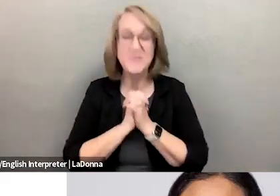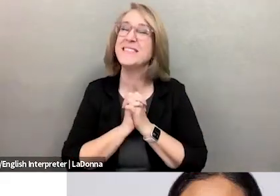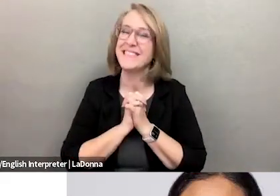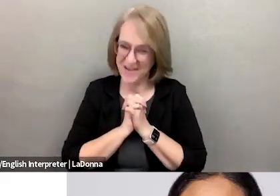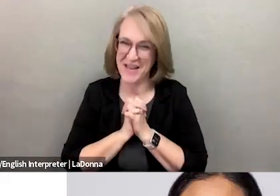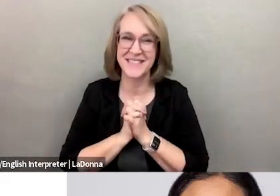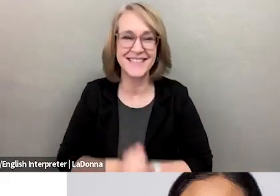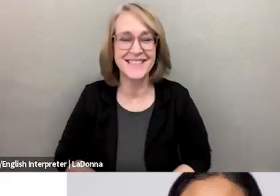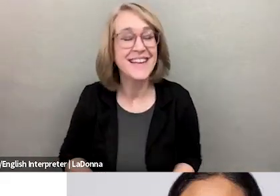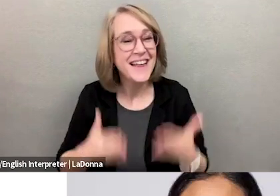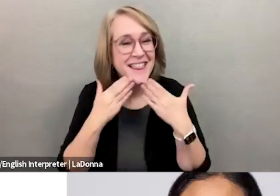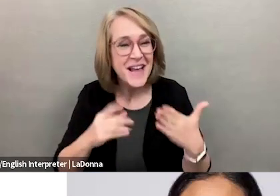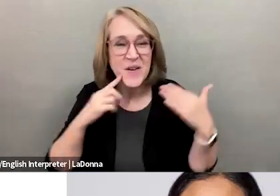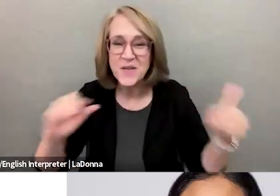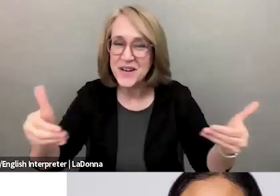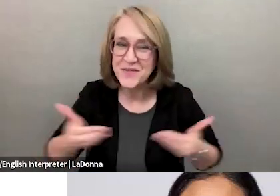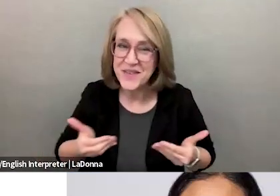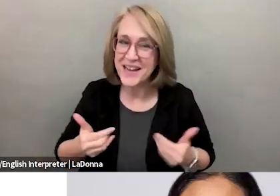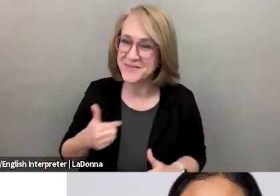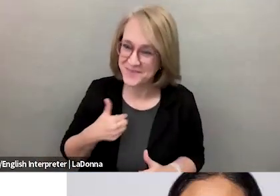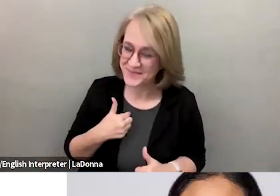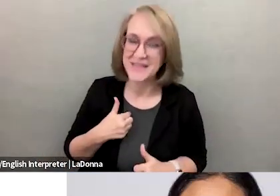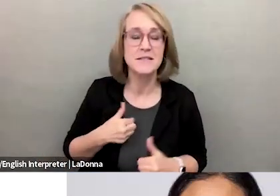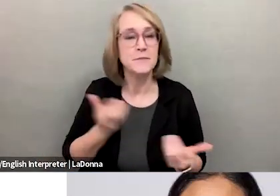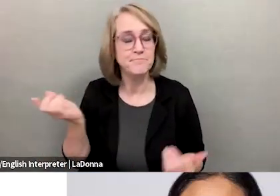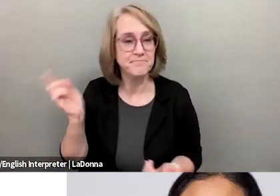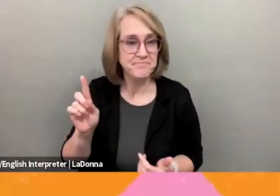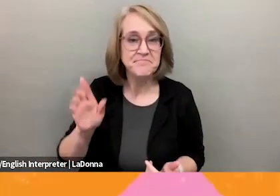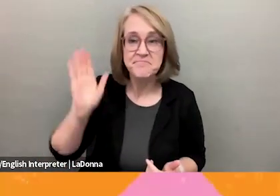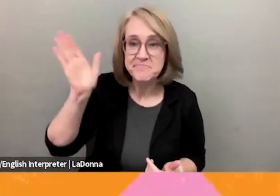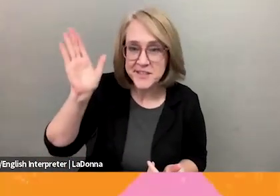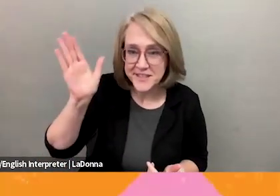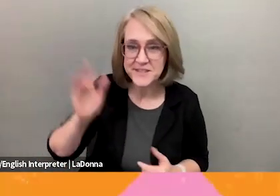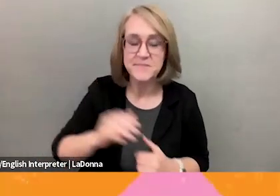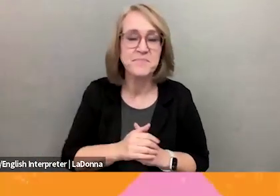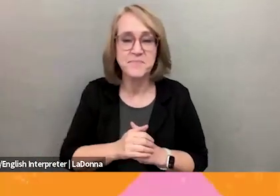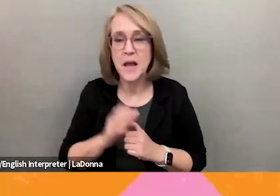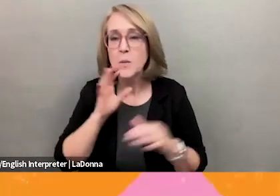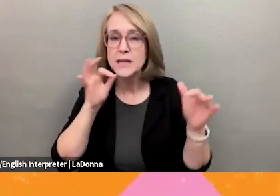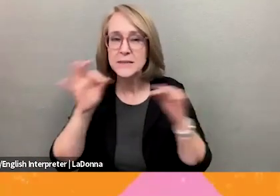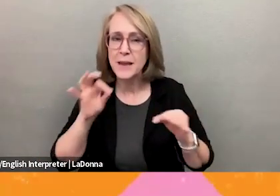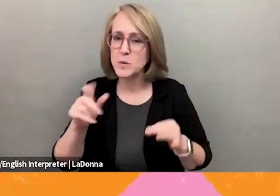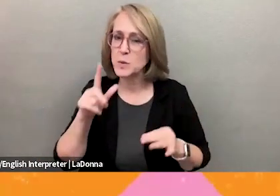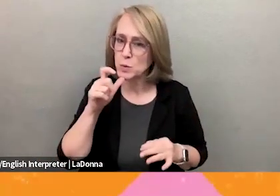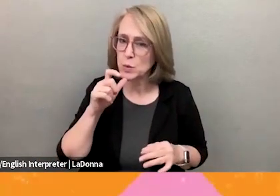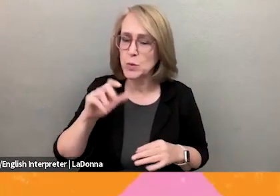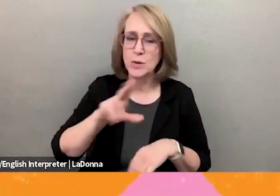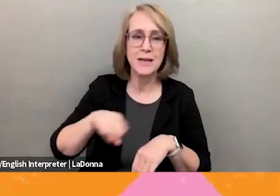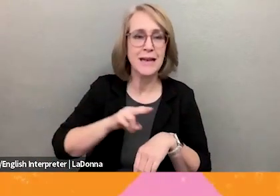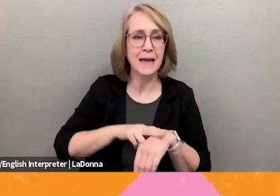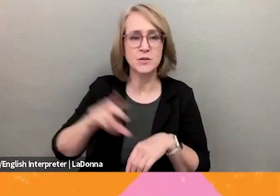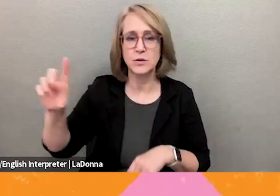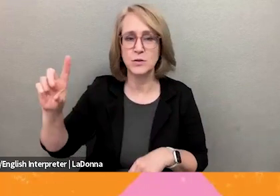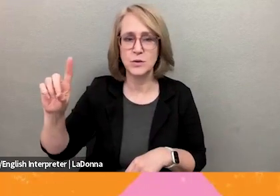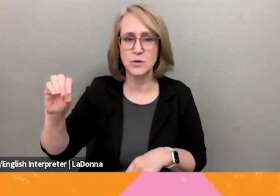Thank you all for inviting me to be able to present on this. I'll go a little bit into who we are at the National